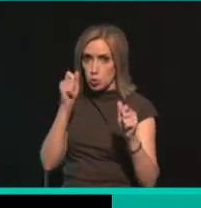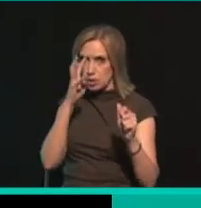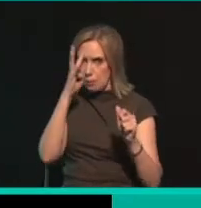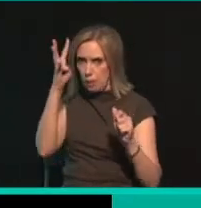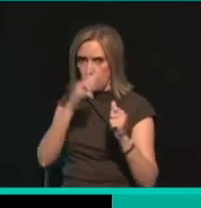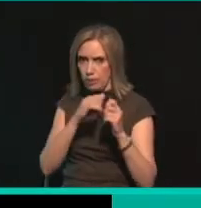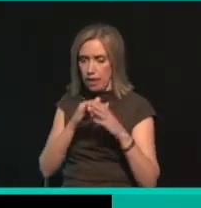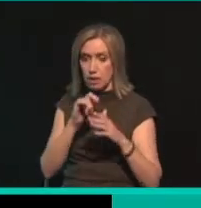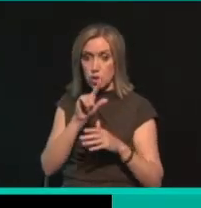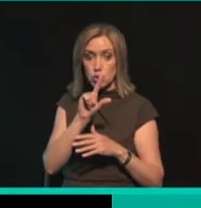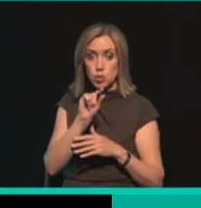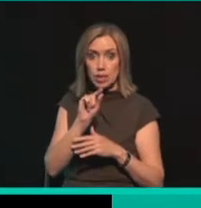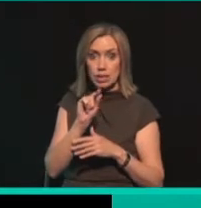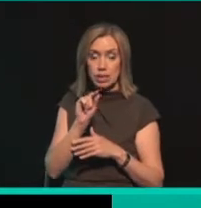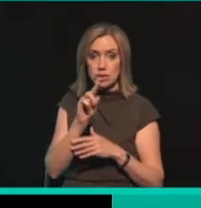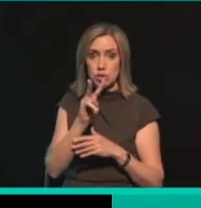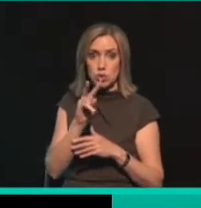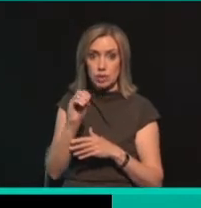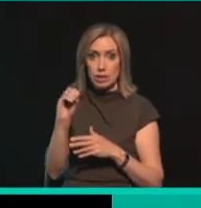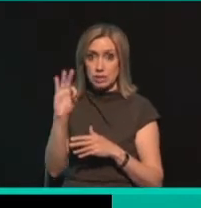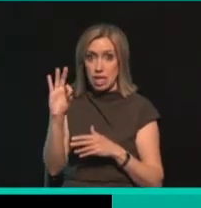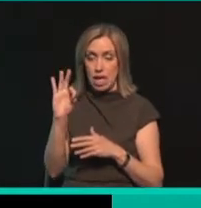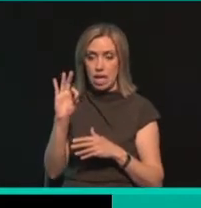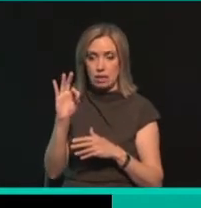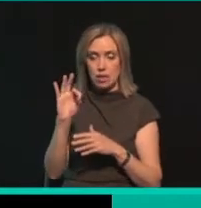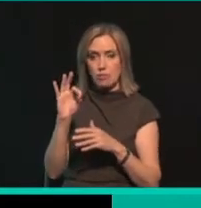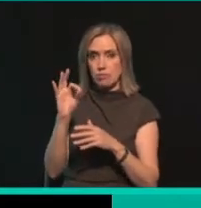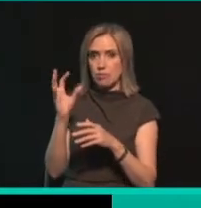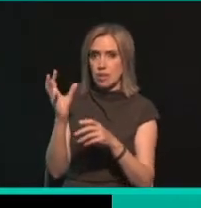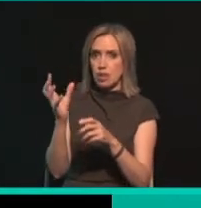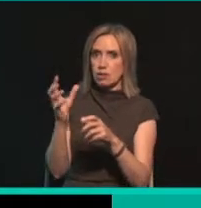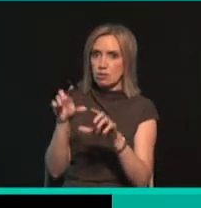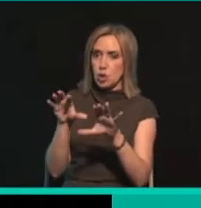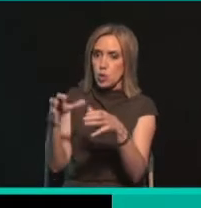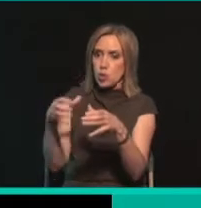2009, the winning entry was announced.